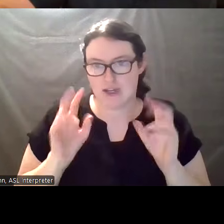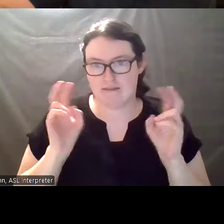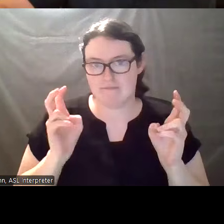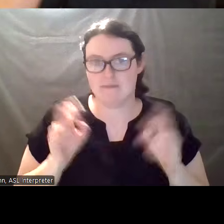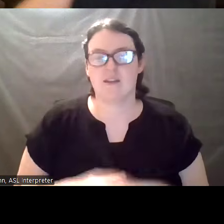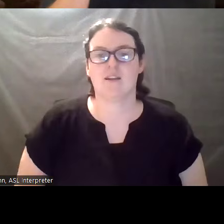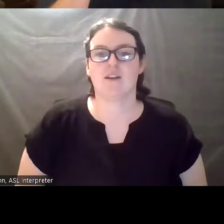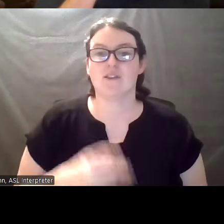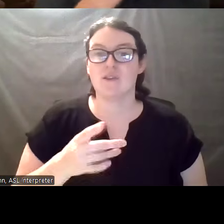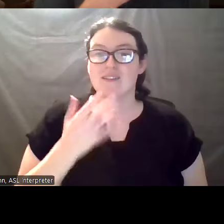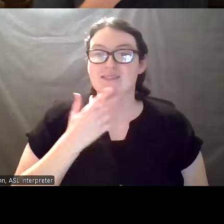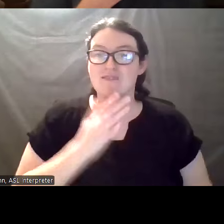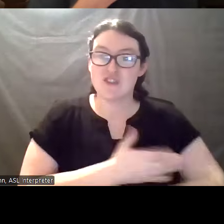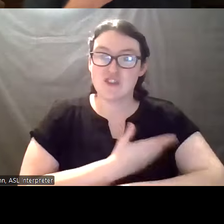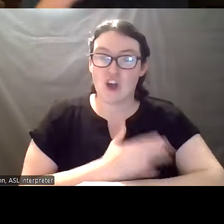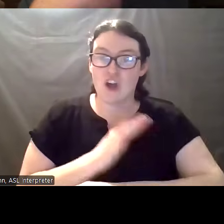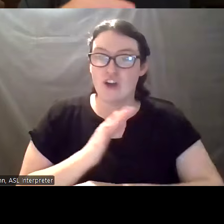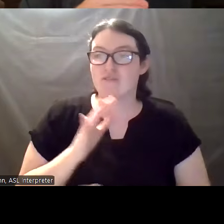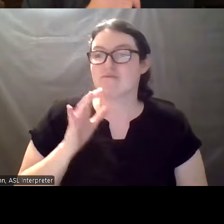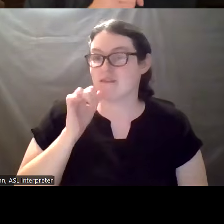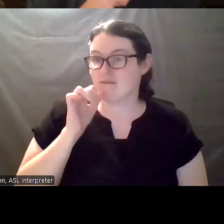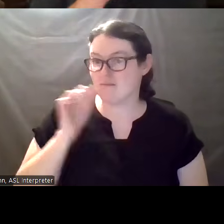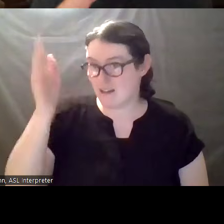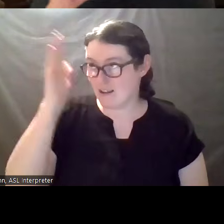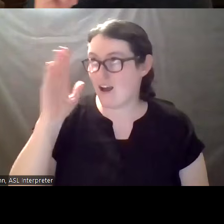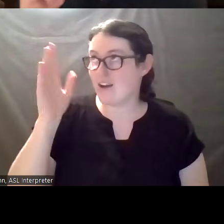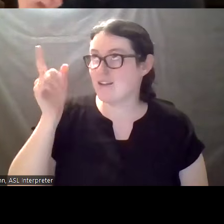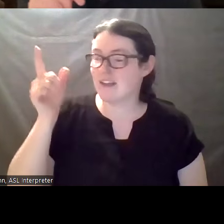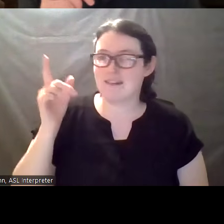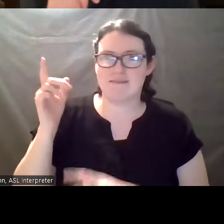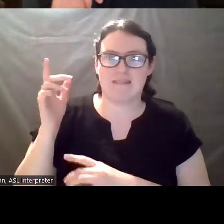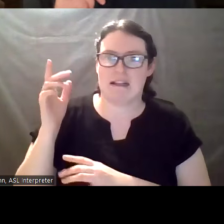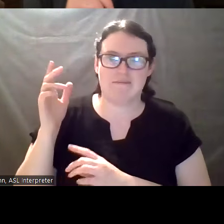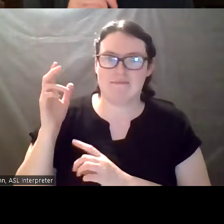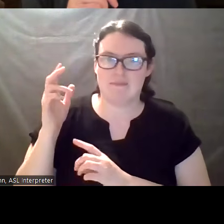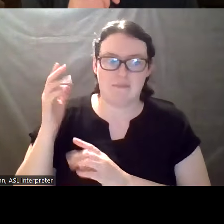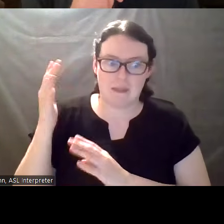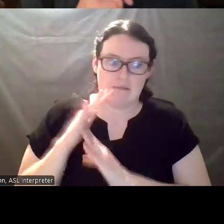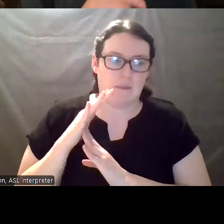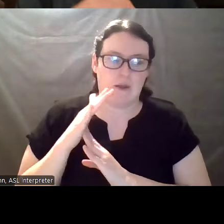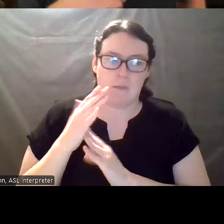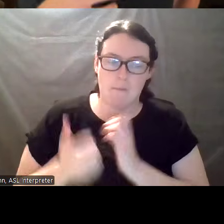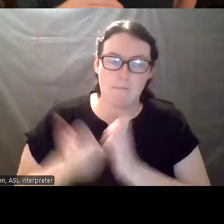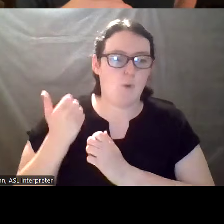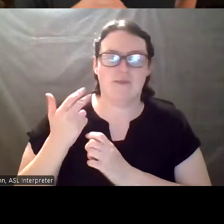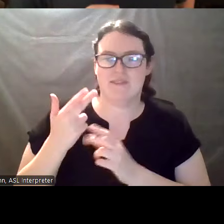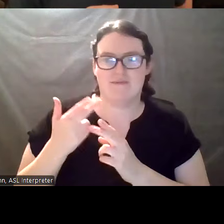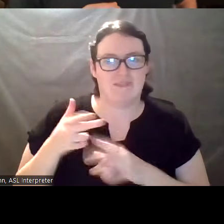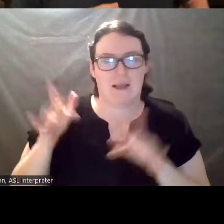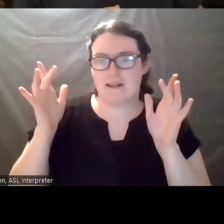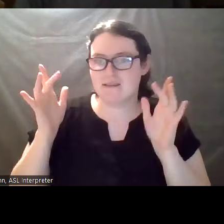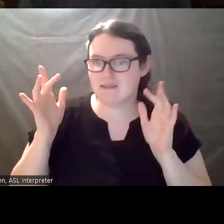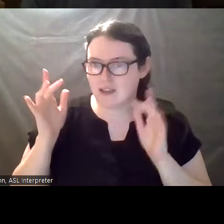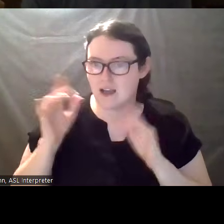So this hymn to Ninkasi, this is definitely the most famous document about brewing in Mesopotamia and has played a major role